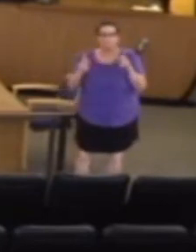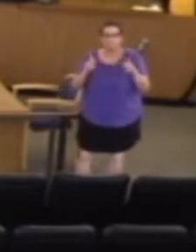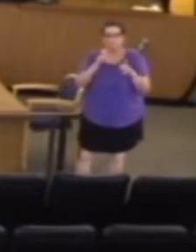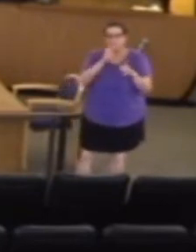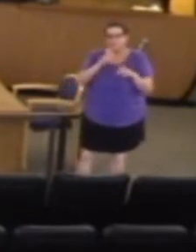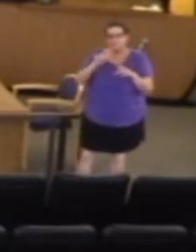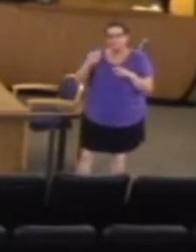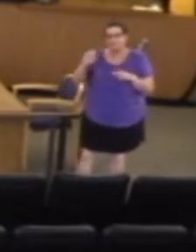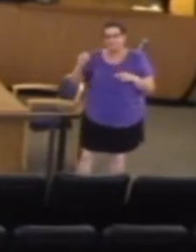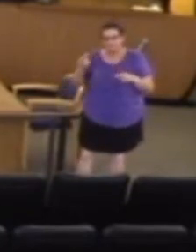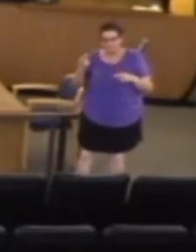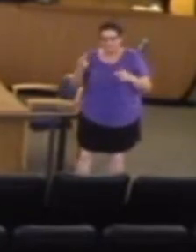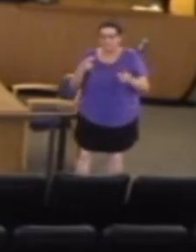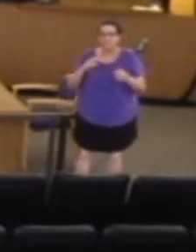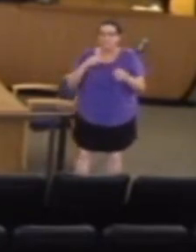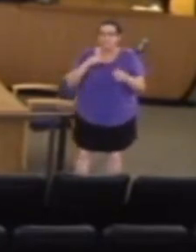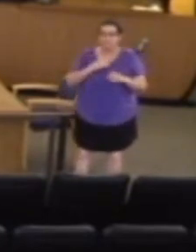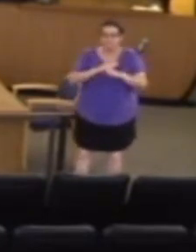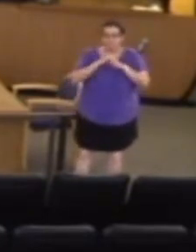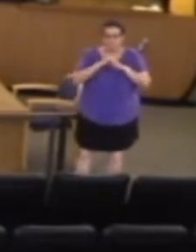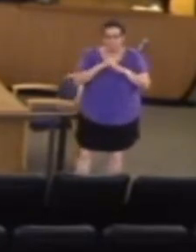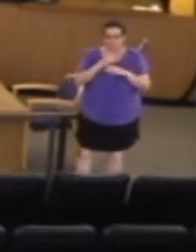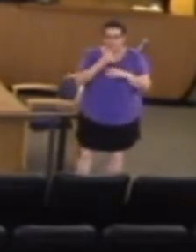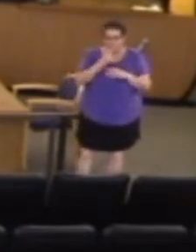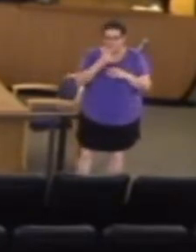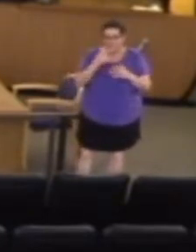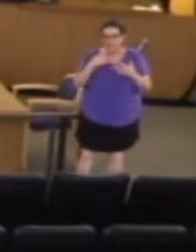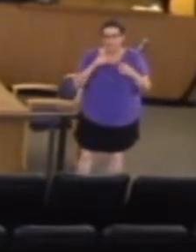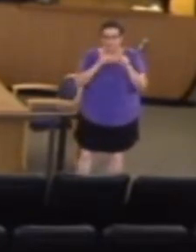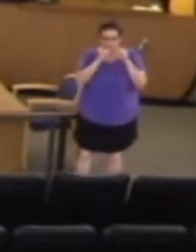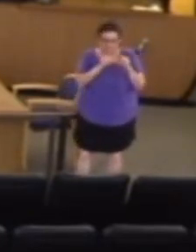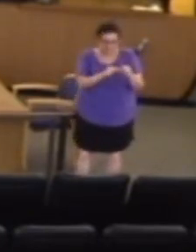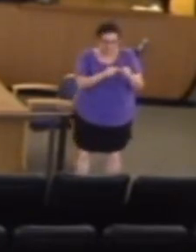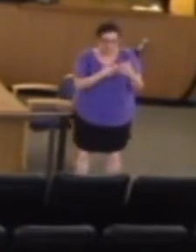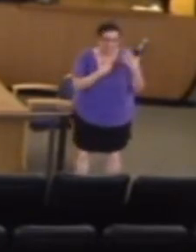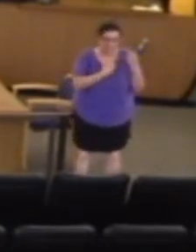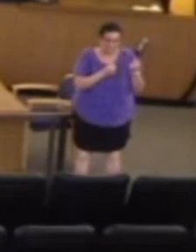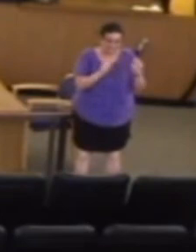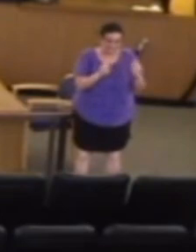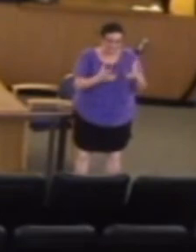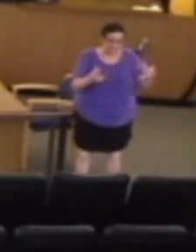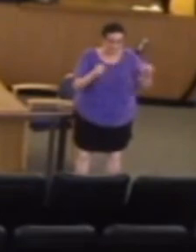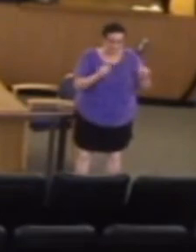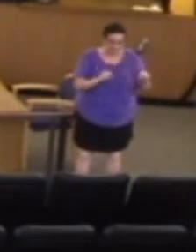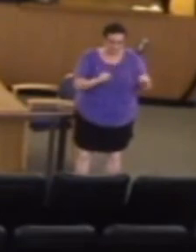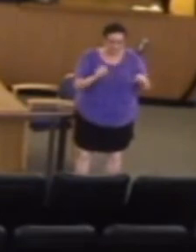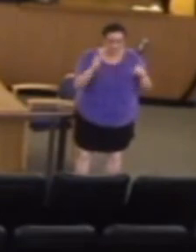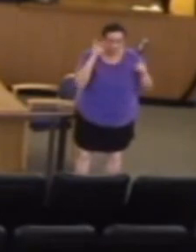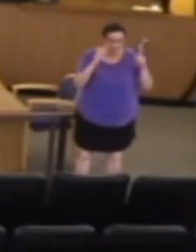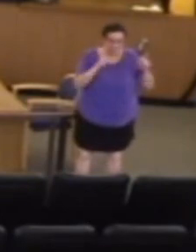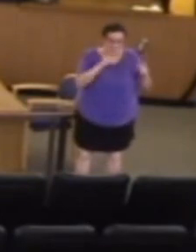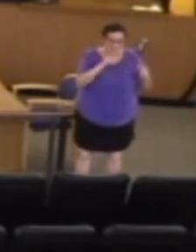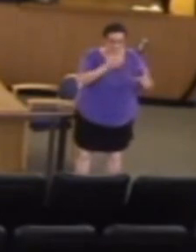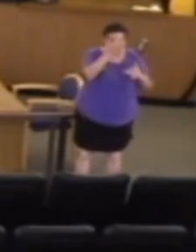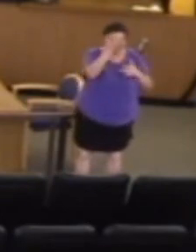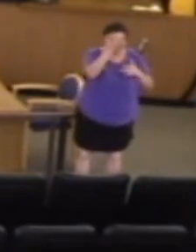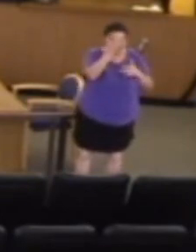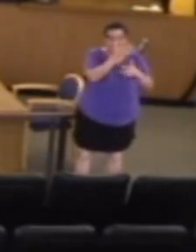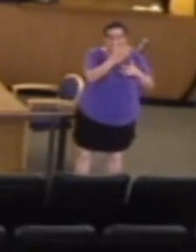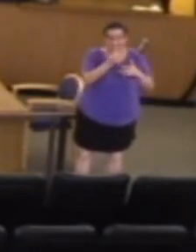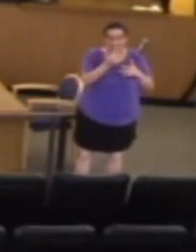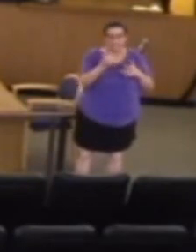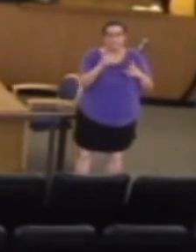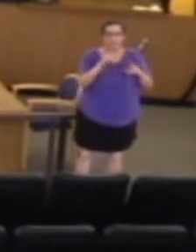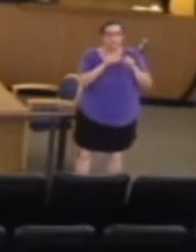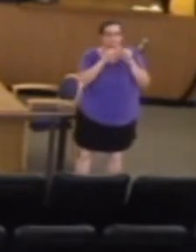in three basic forms: preventative to stay as healthy as possible, curative when stricken with illness, and palliative when all else fails